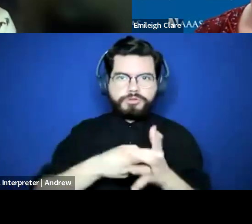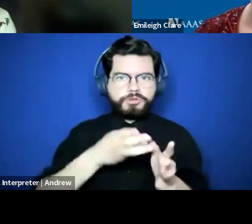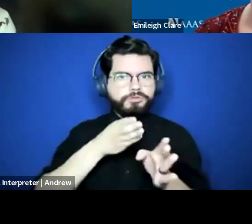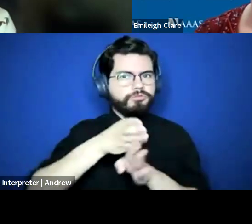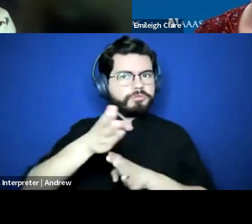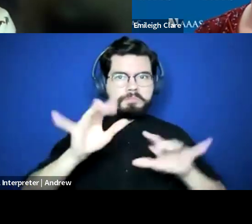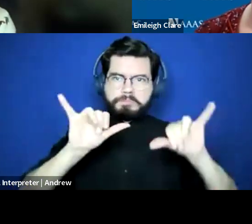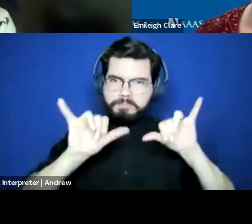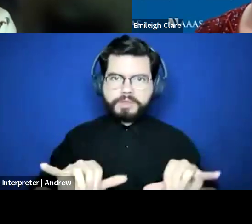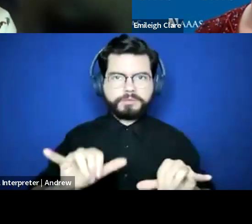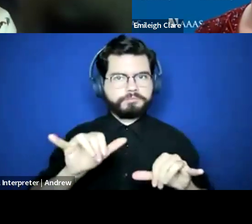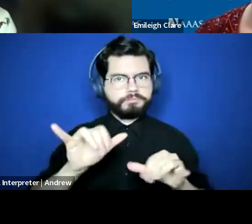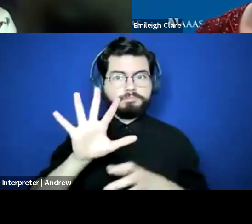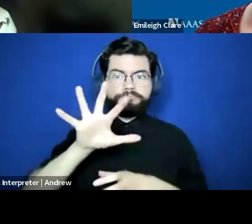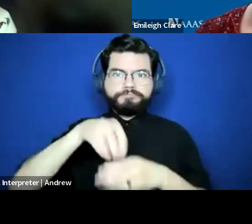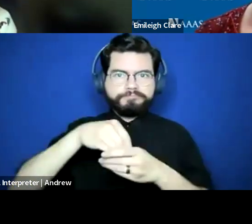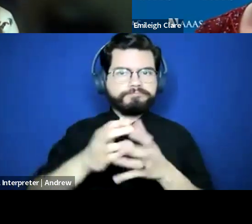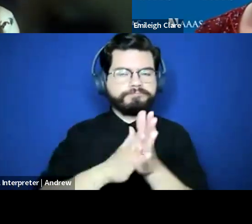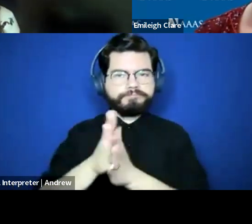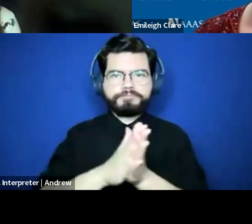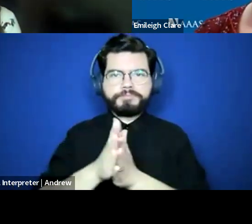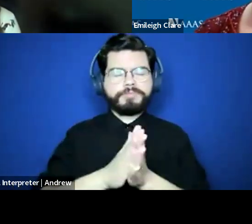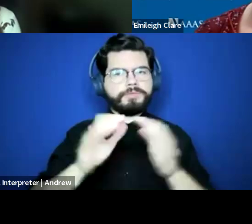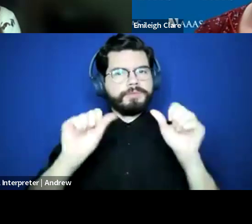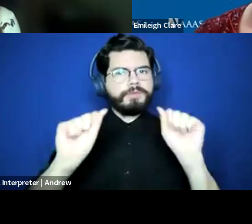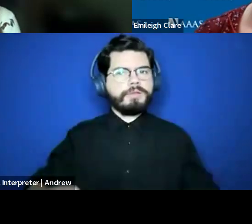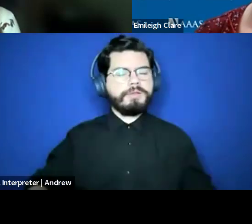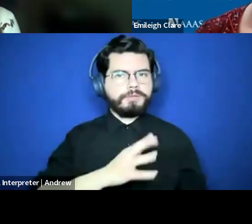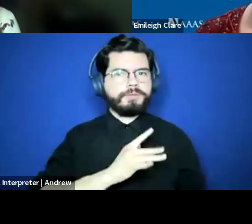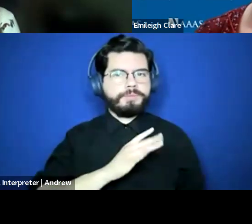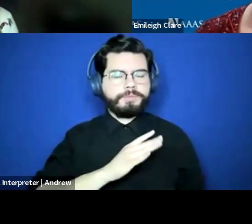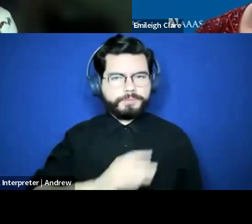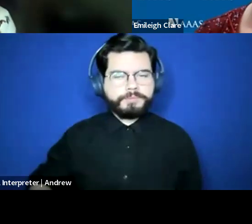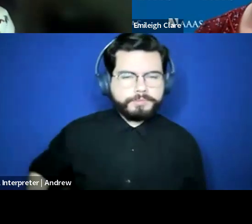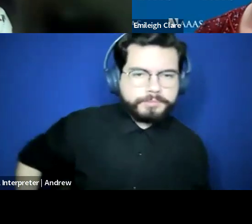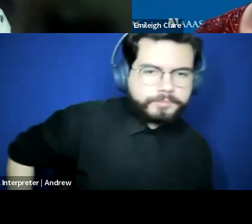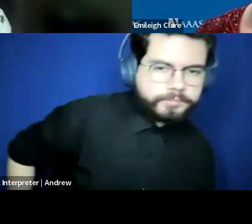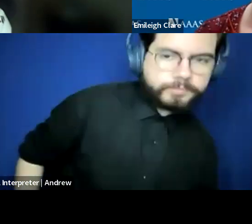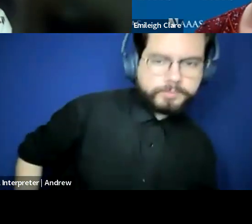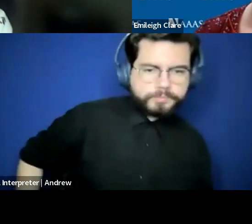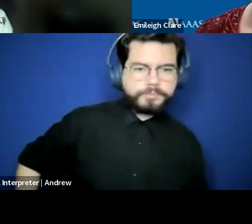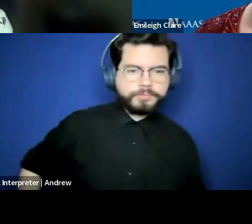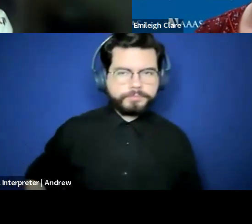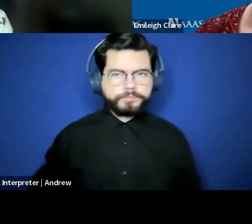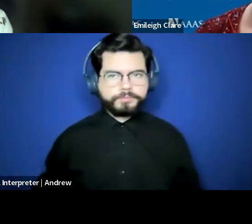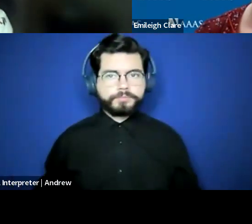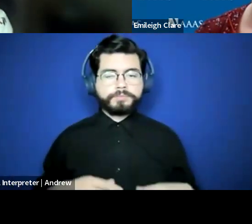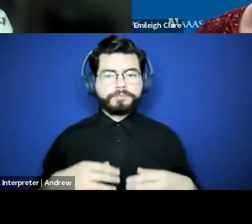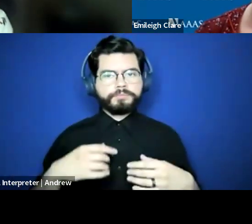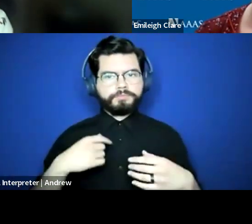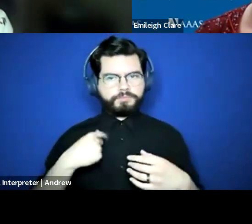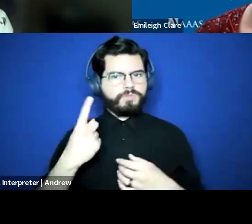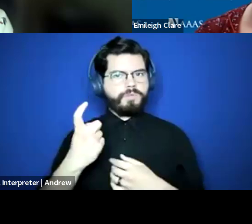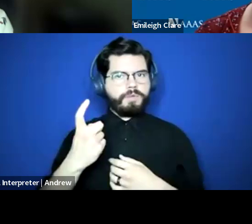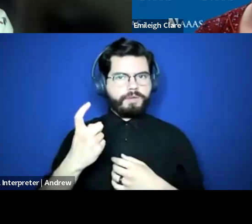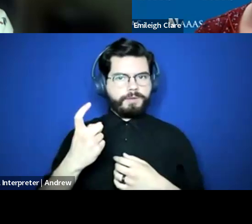those skills. So it's really nice to hear that there are so many different ways that someone could really tap into that. And so I'm going to ask one more of